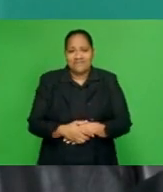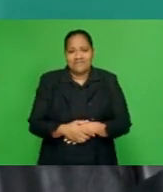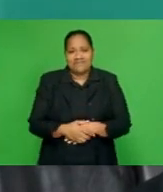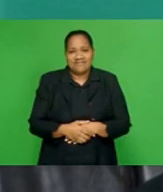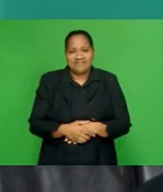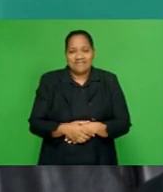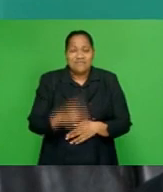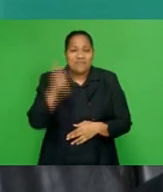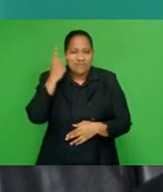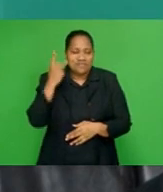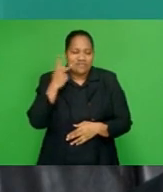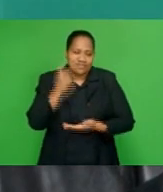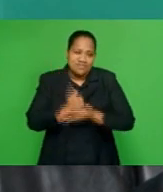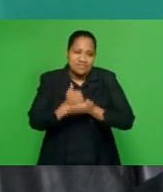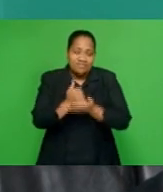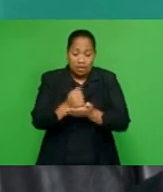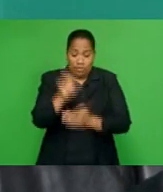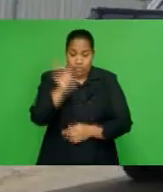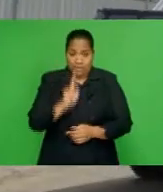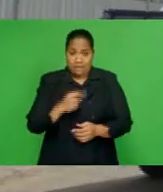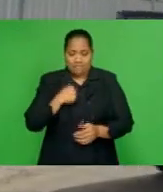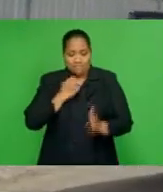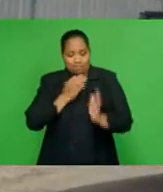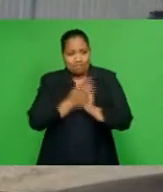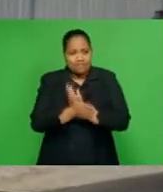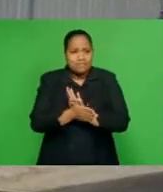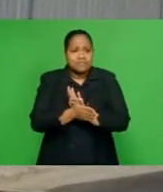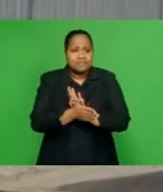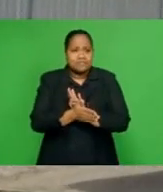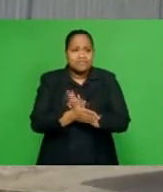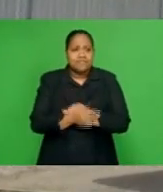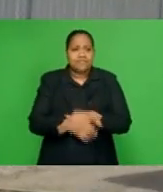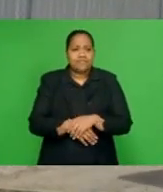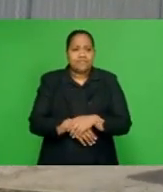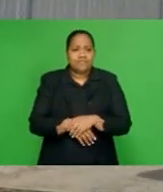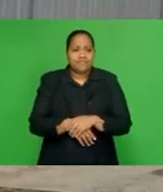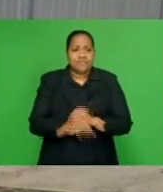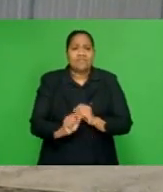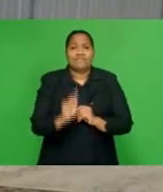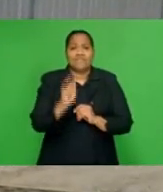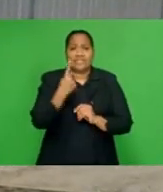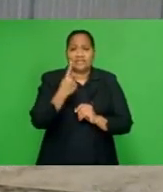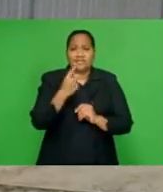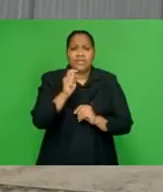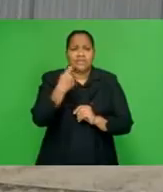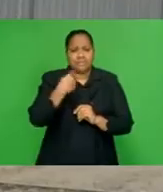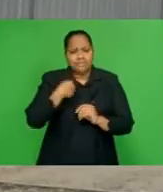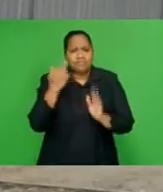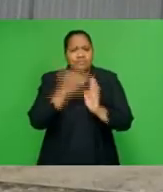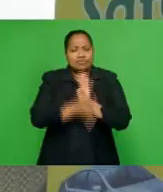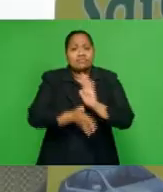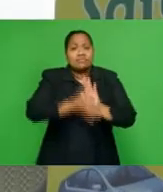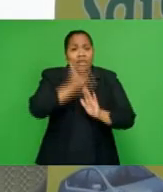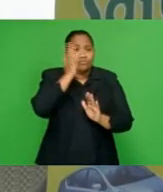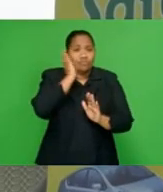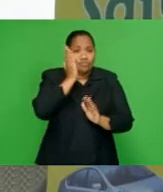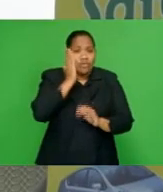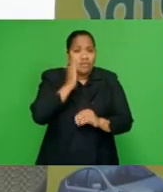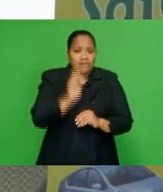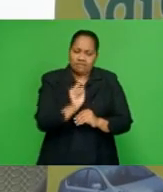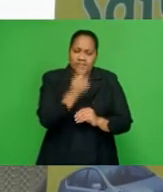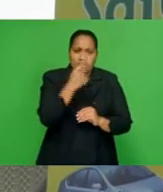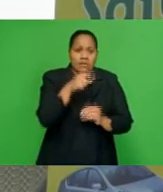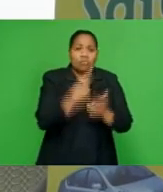I went to Olsen Secondary School just first time and just leave the school to